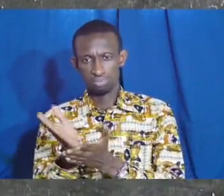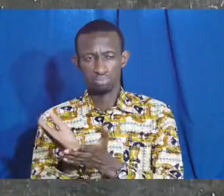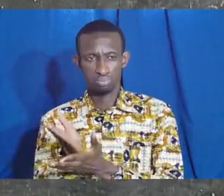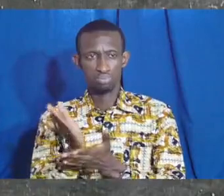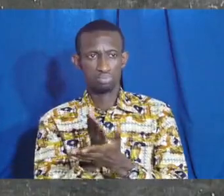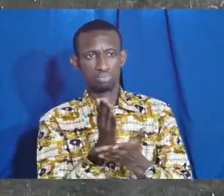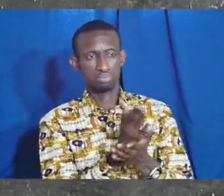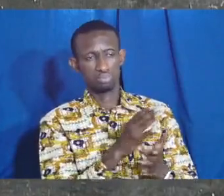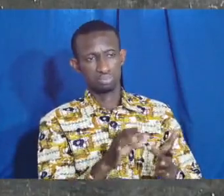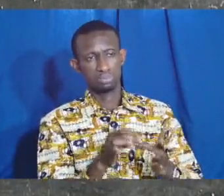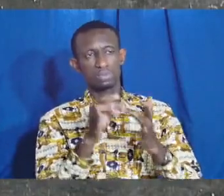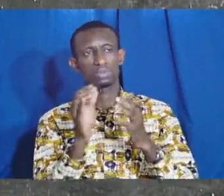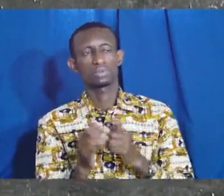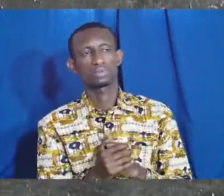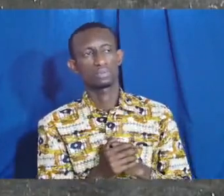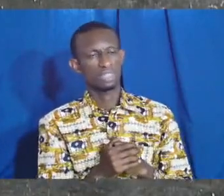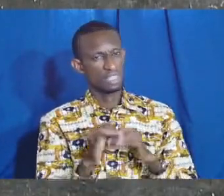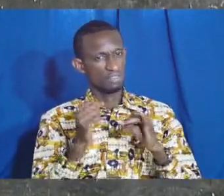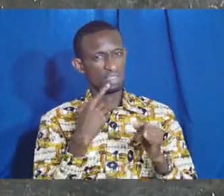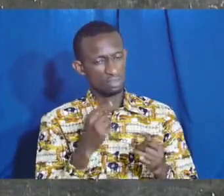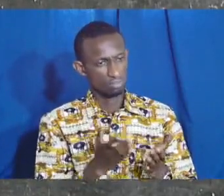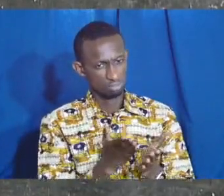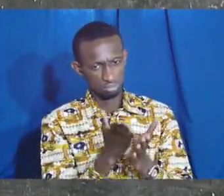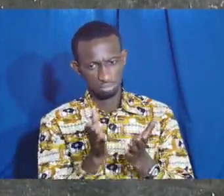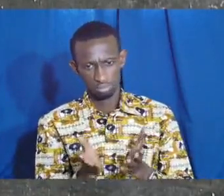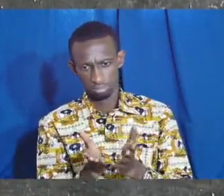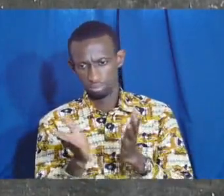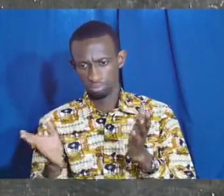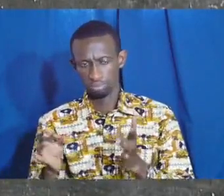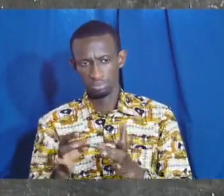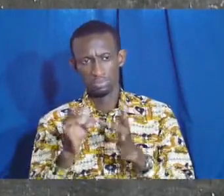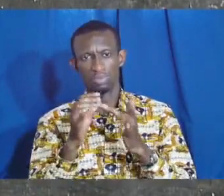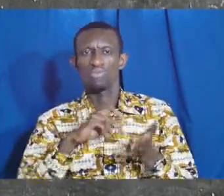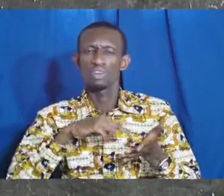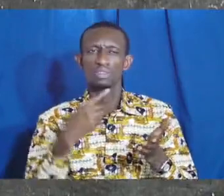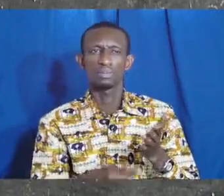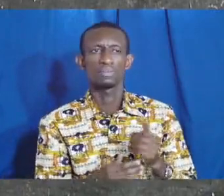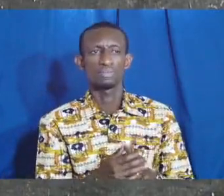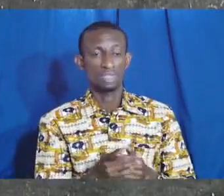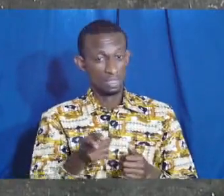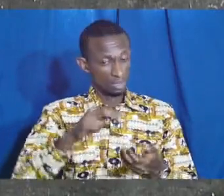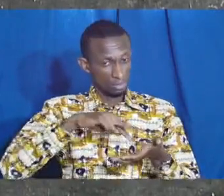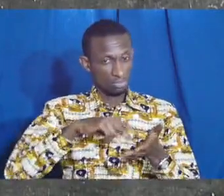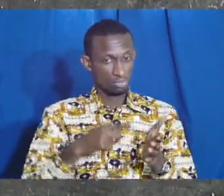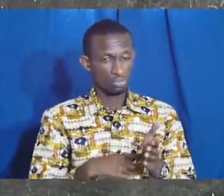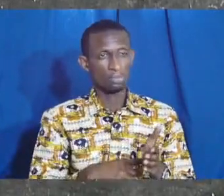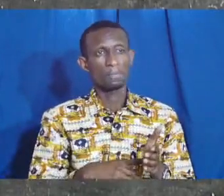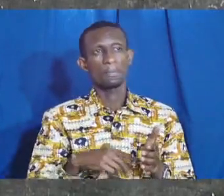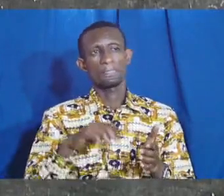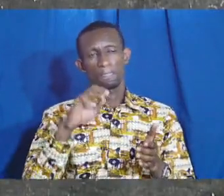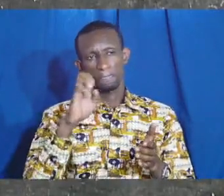specific. If I say substrate specific, what does it mean by substrate specific? So it means the enzyme and the